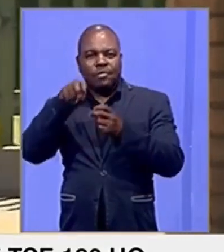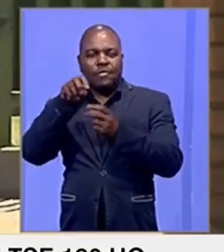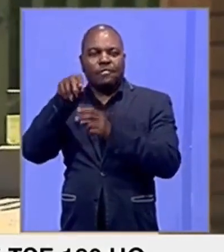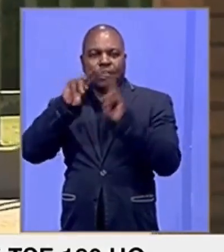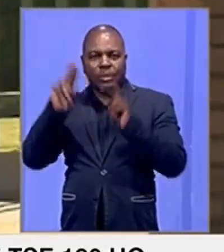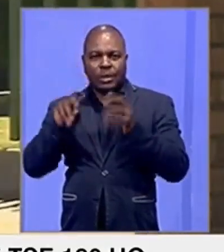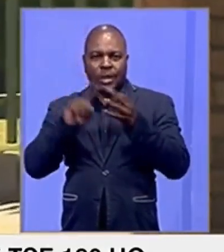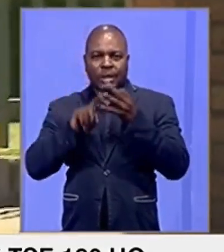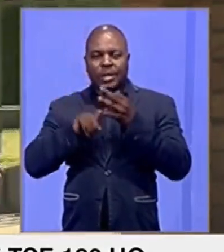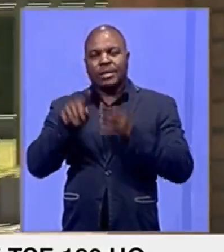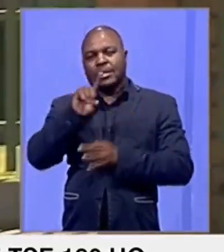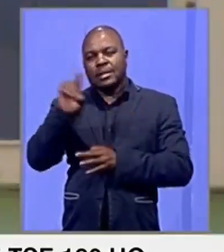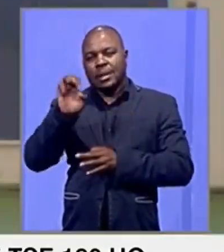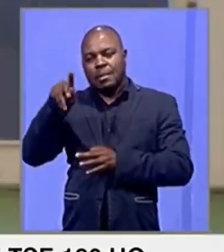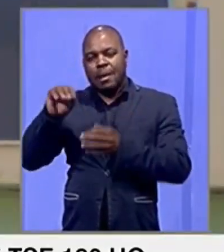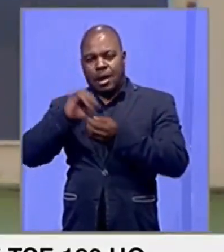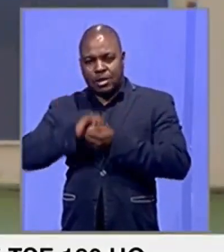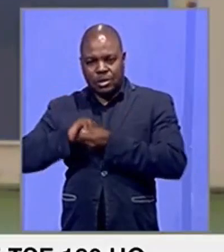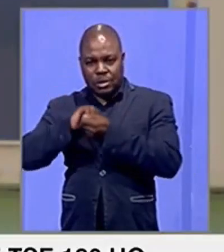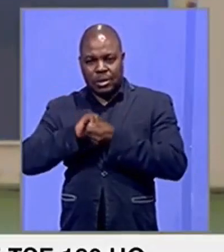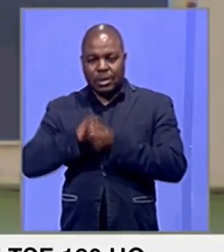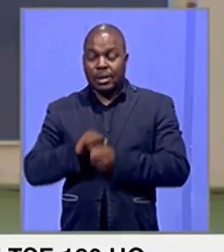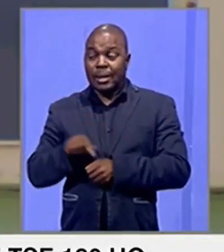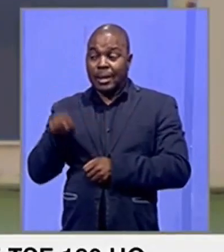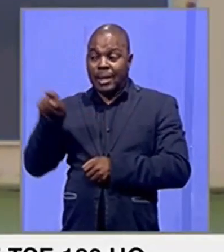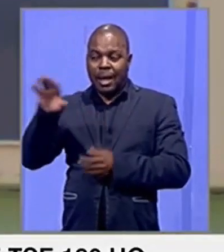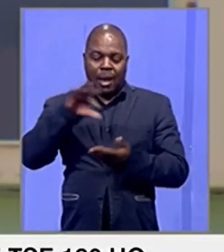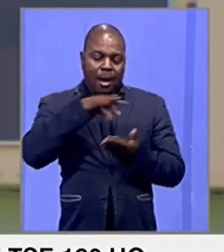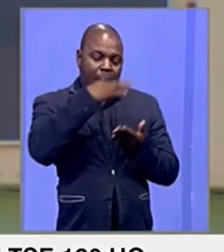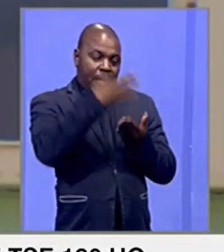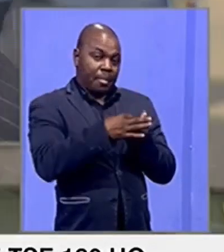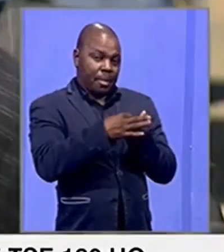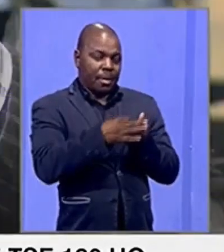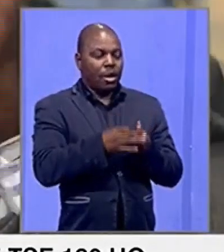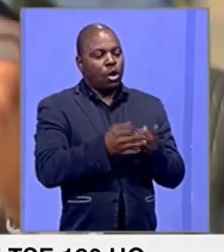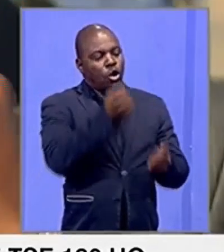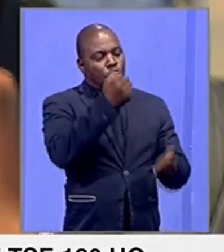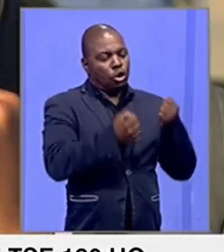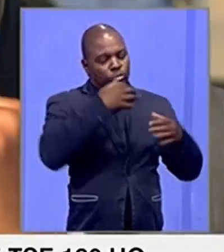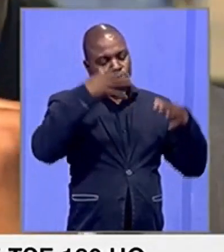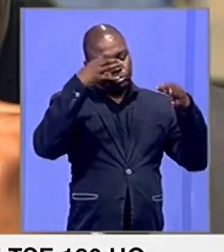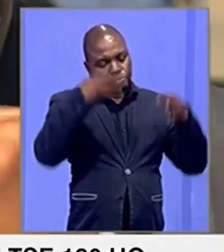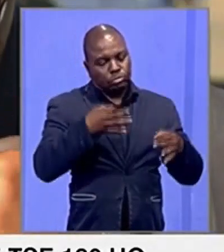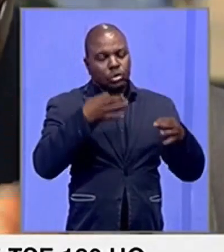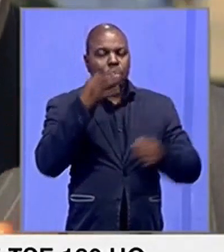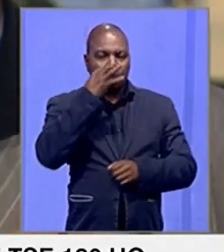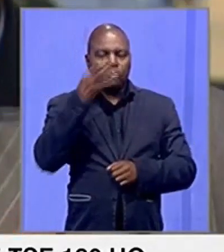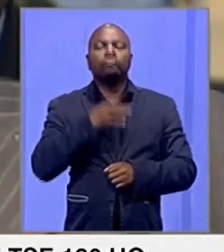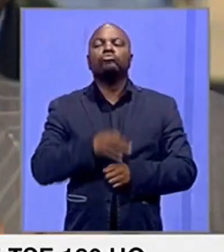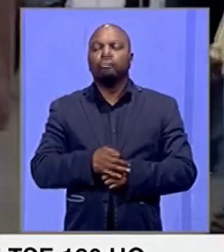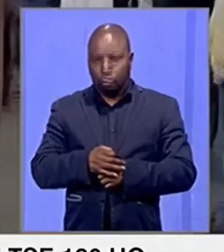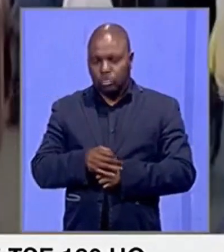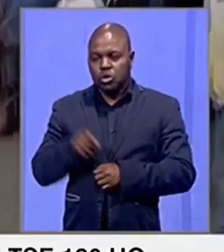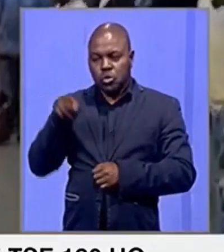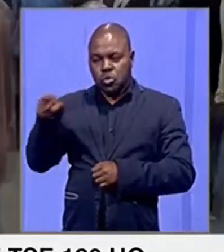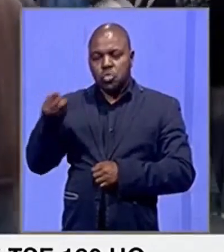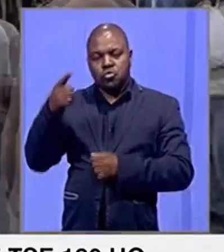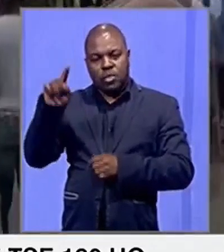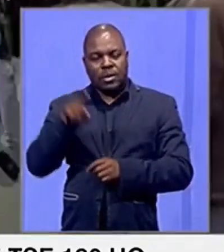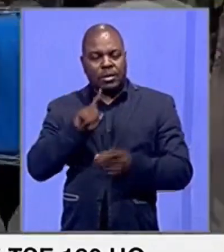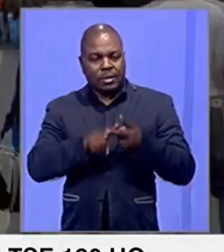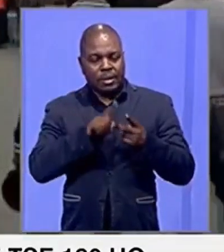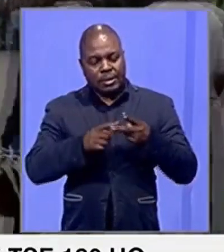Association. Kopong ya Helen Joseph Foundation ke mo lekgotla le ileng la dia kahlolo e tshetsa mokgatlo. Athe kopong ya bobedi